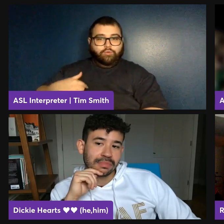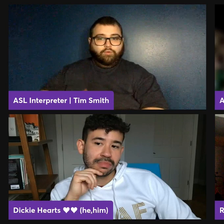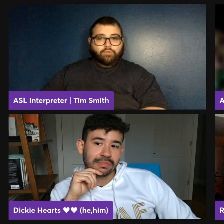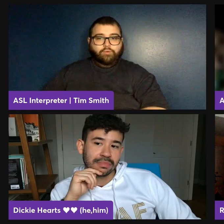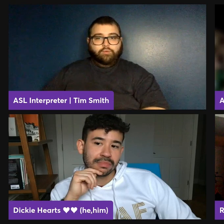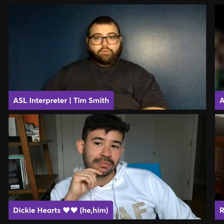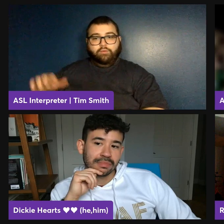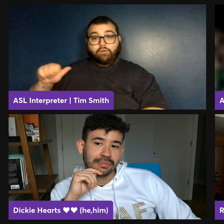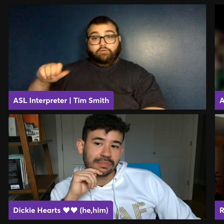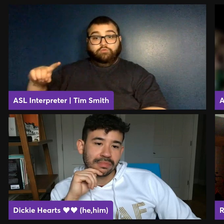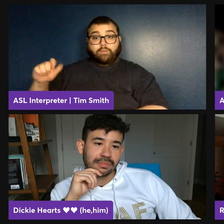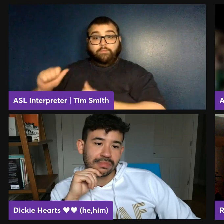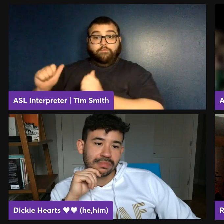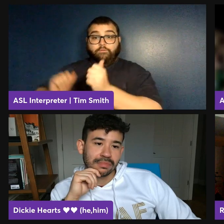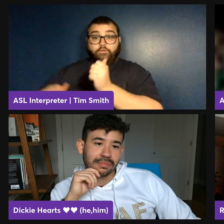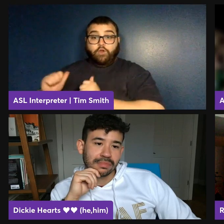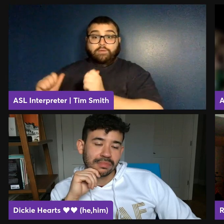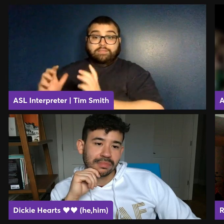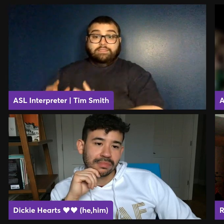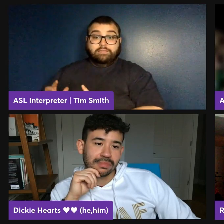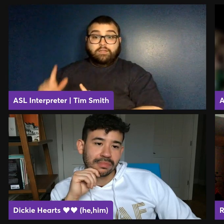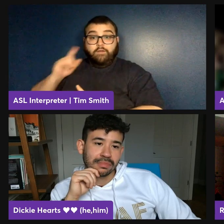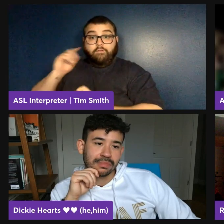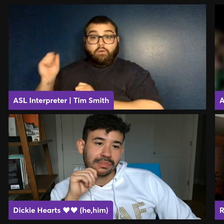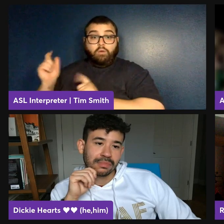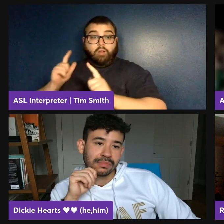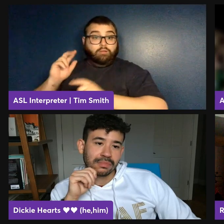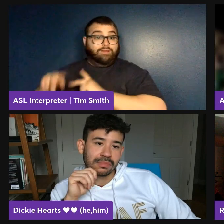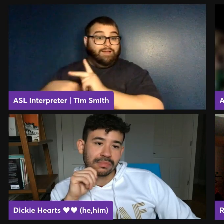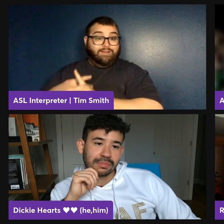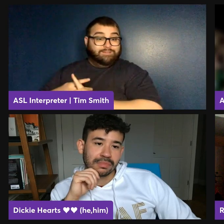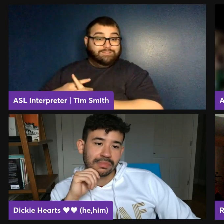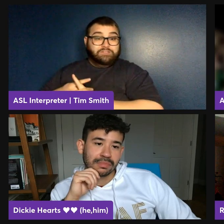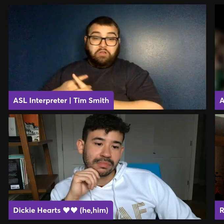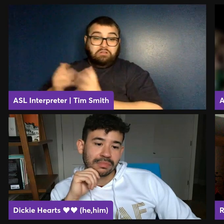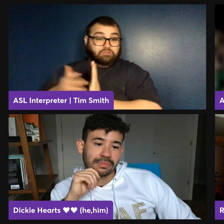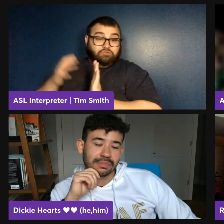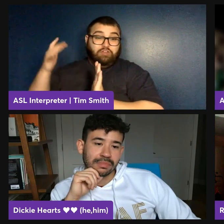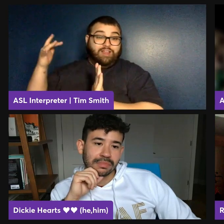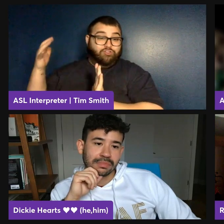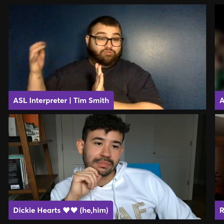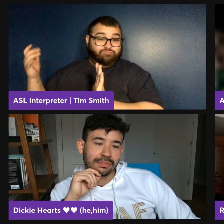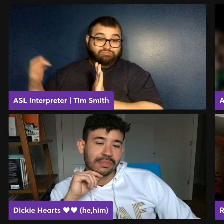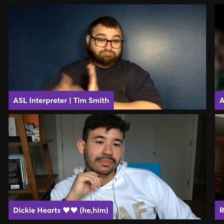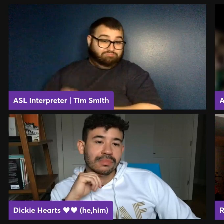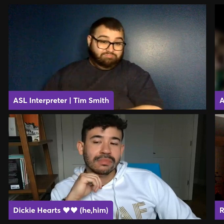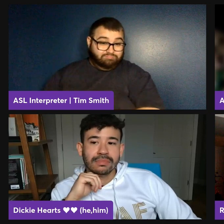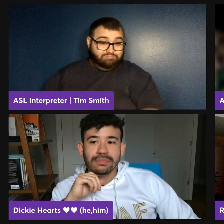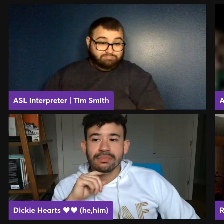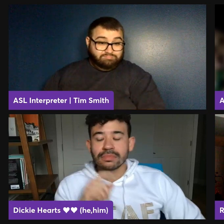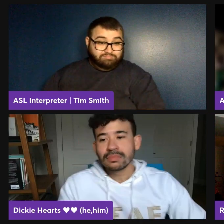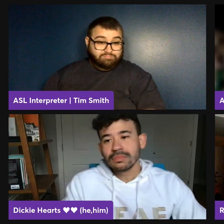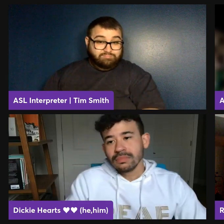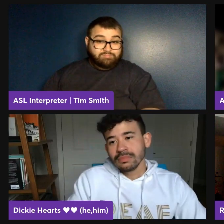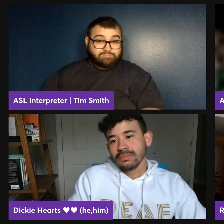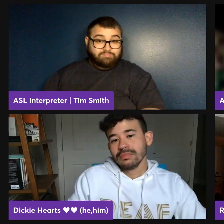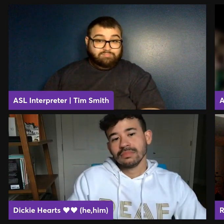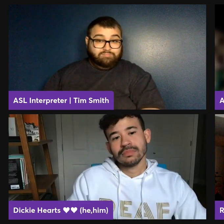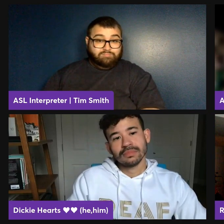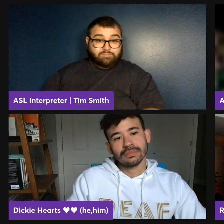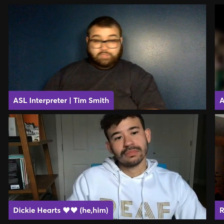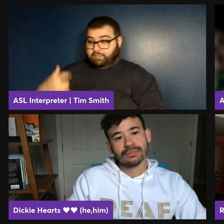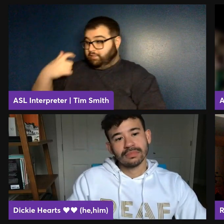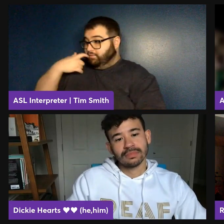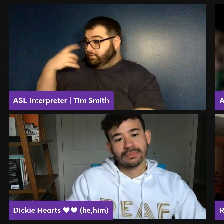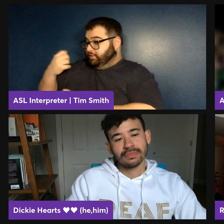Audio described performances of all kinds are few and far between. This year I learned that one of